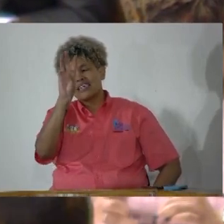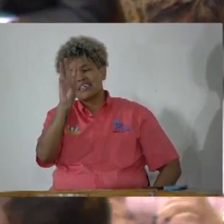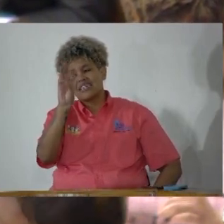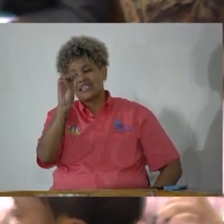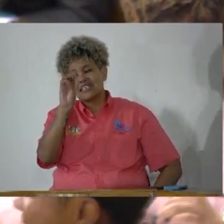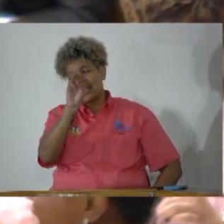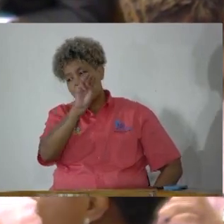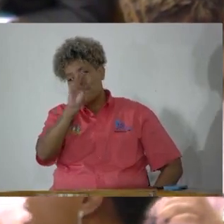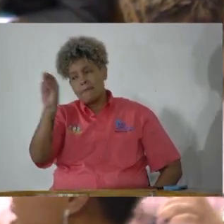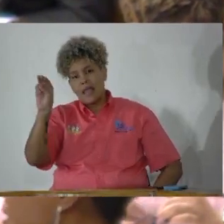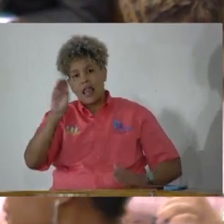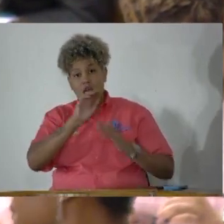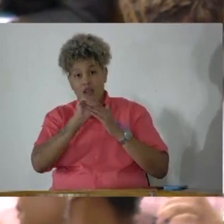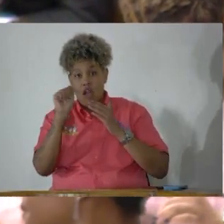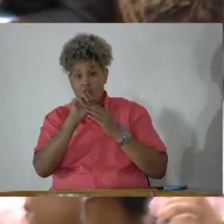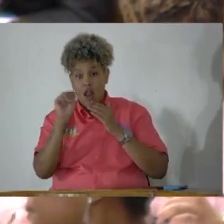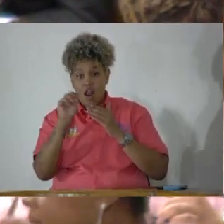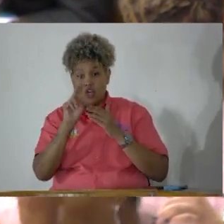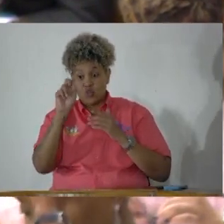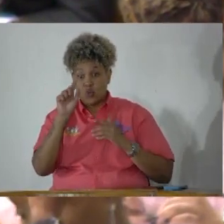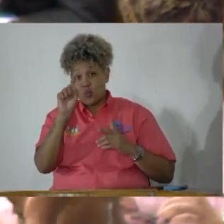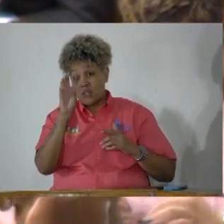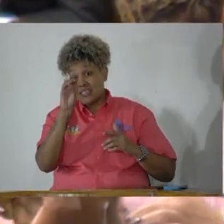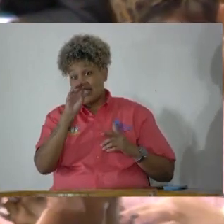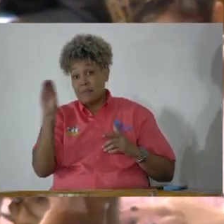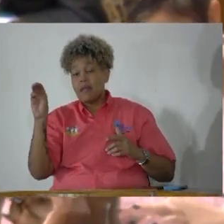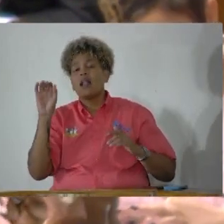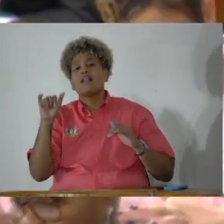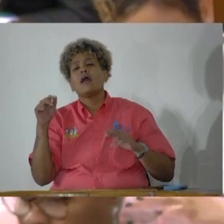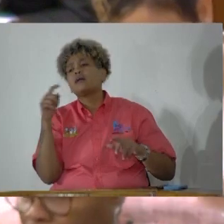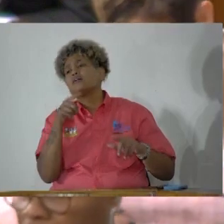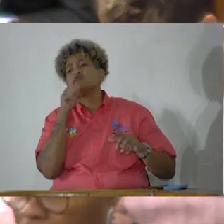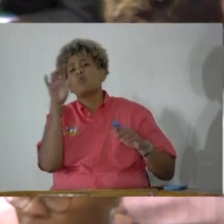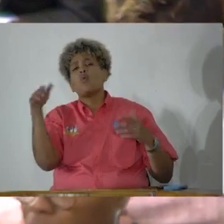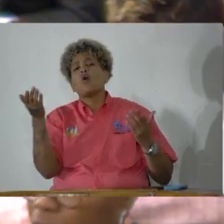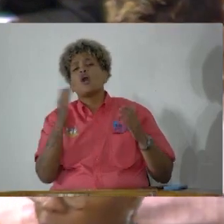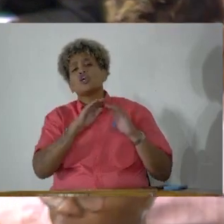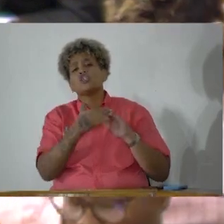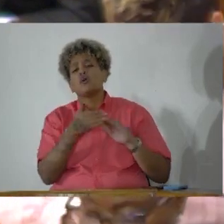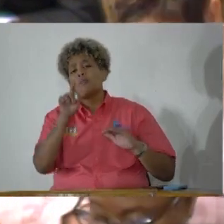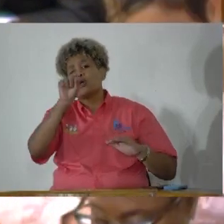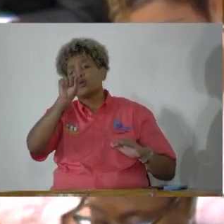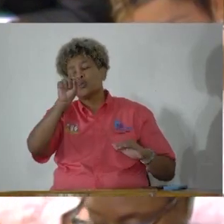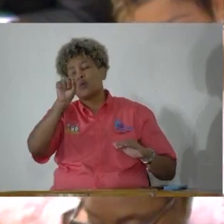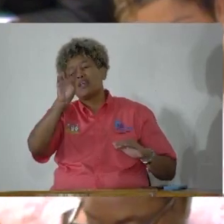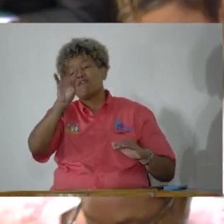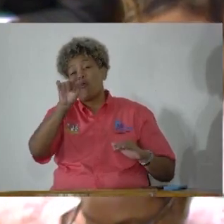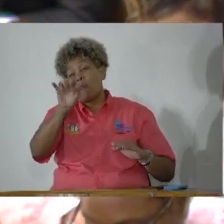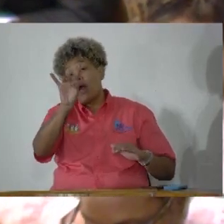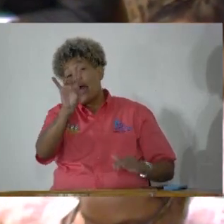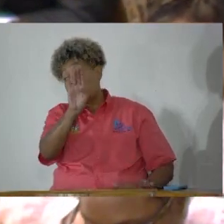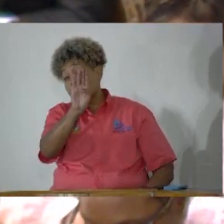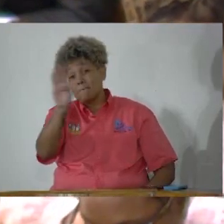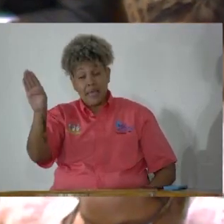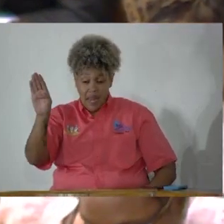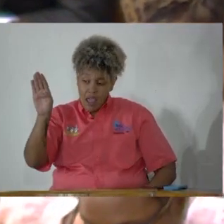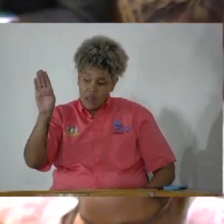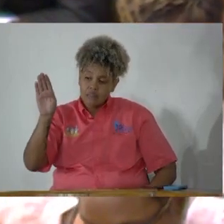$160 million, that is Jamaican $24.8